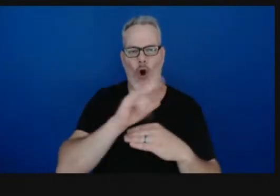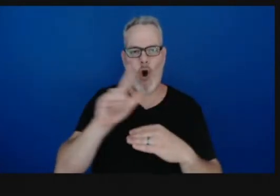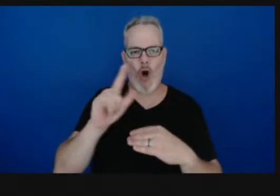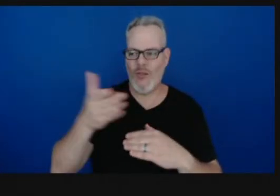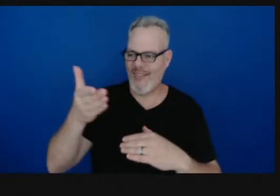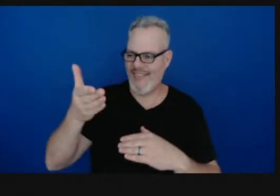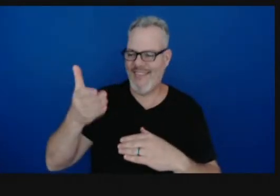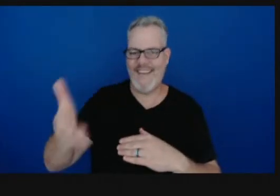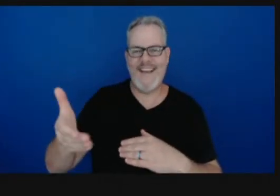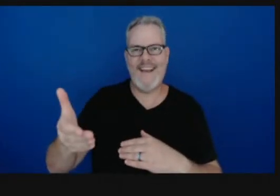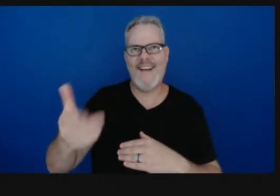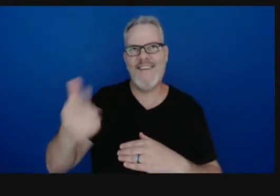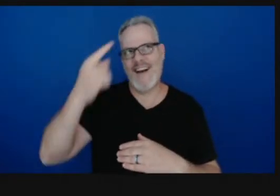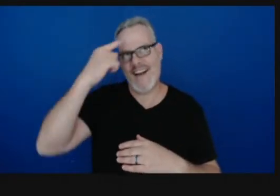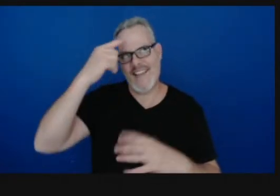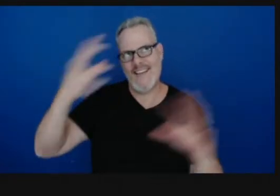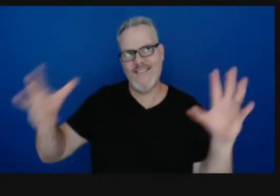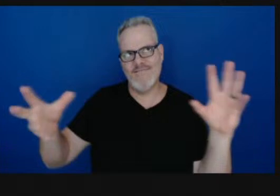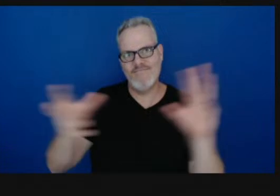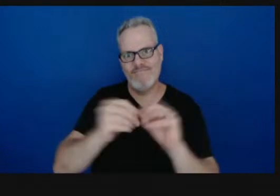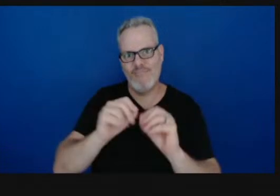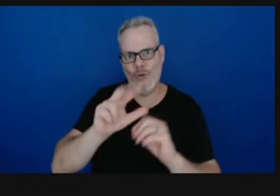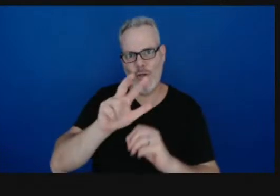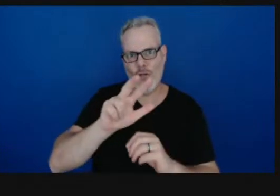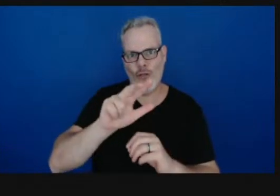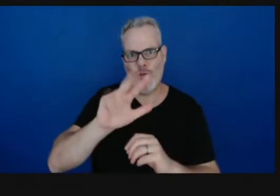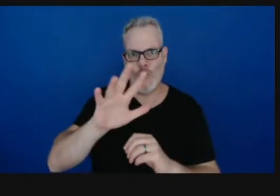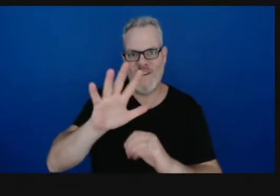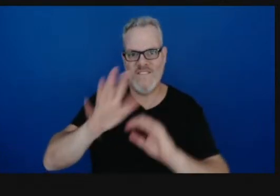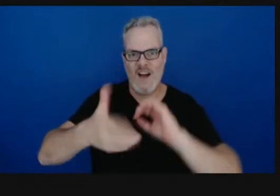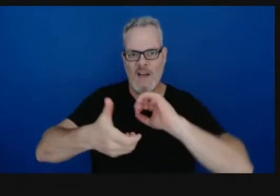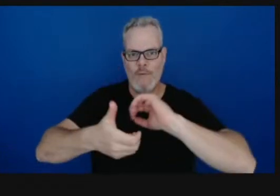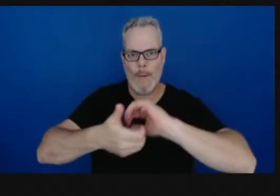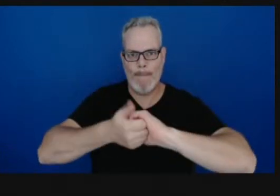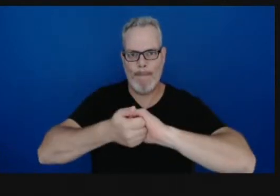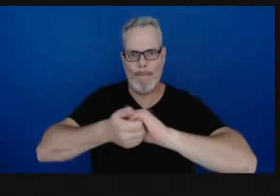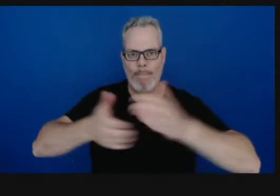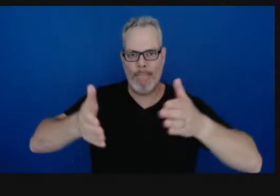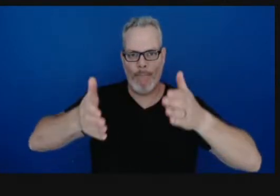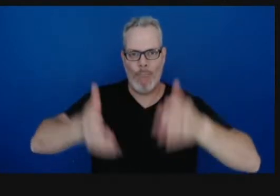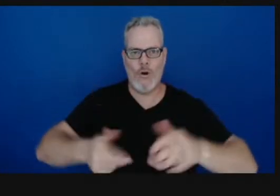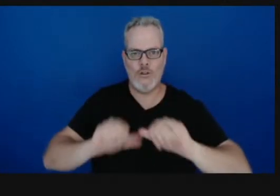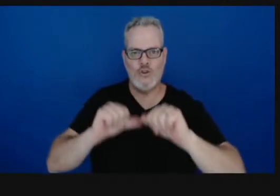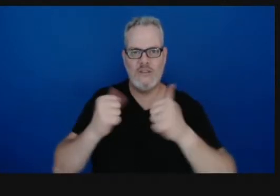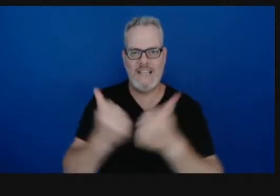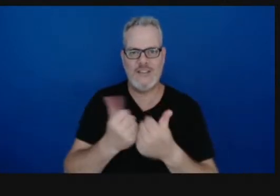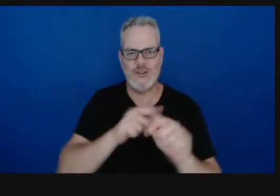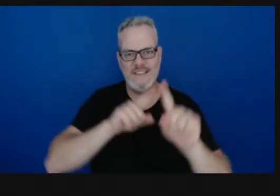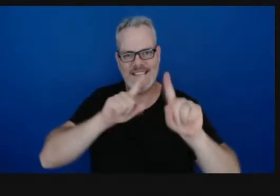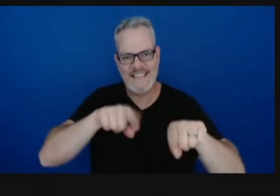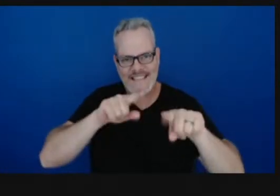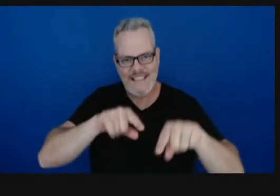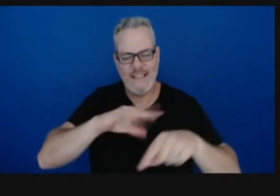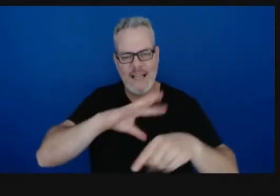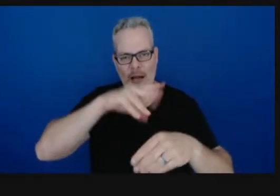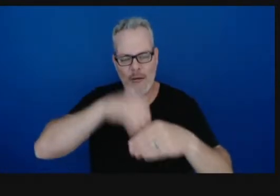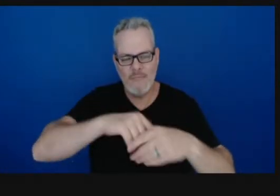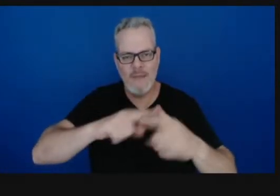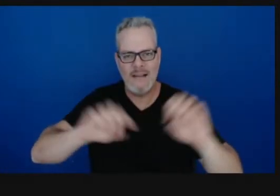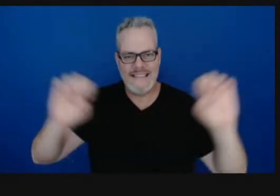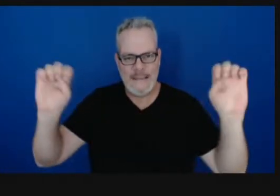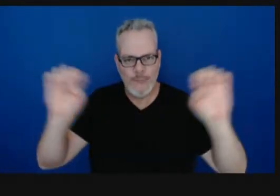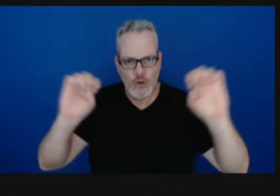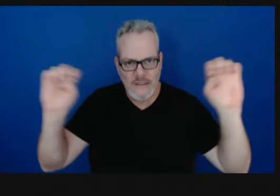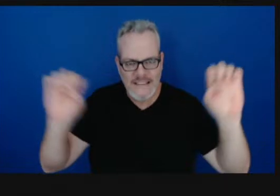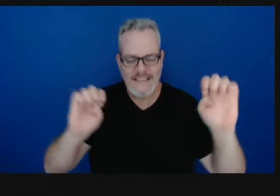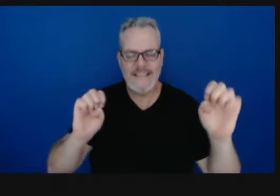think there's 35 partners attending. So if you have questions about emergency response, about the fire plans,